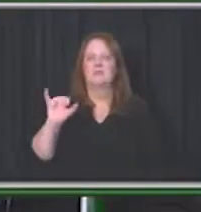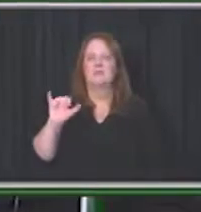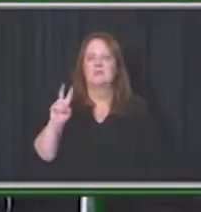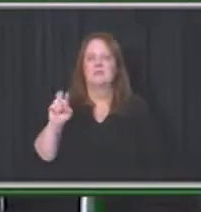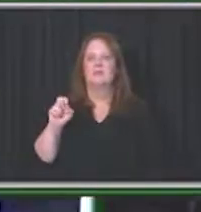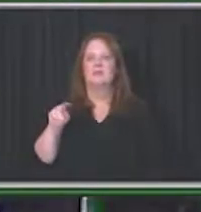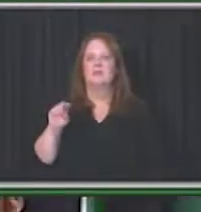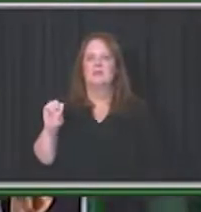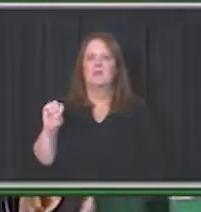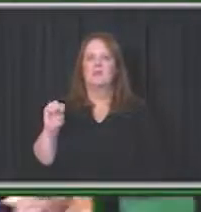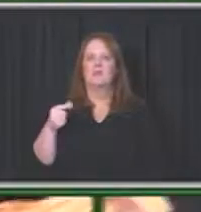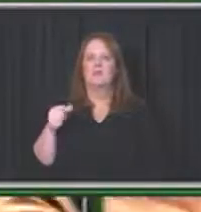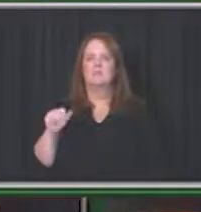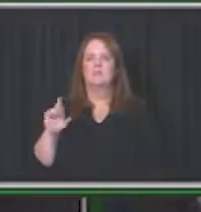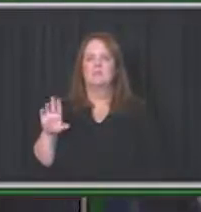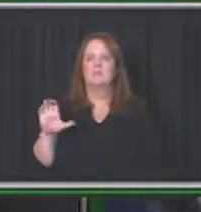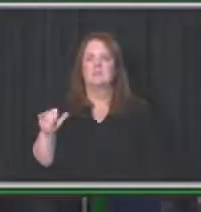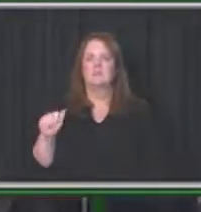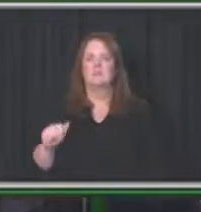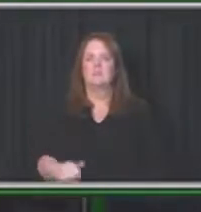Yvonne Garcia.